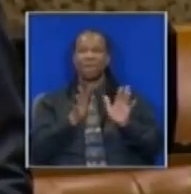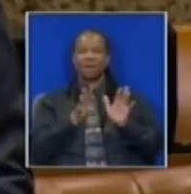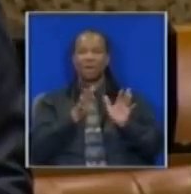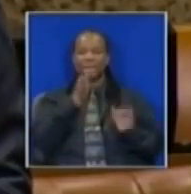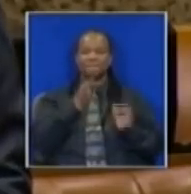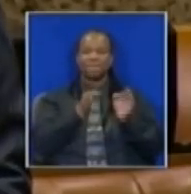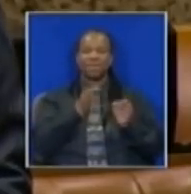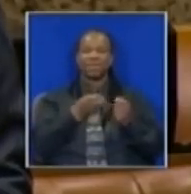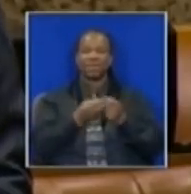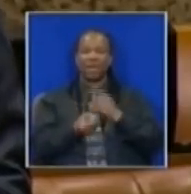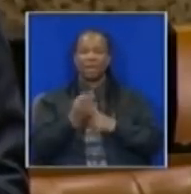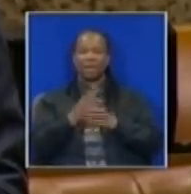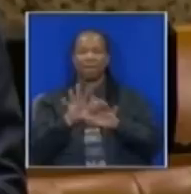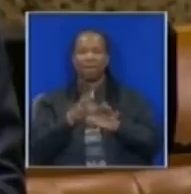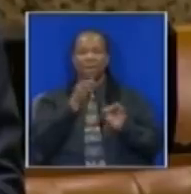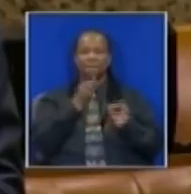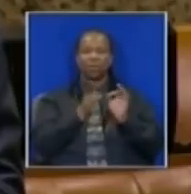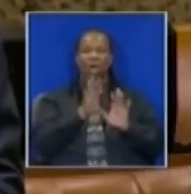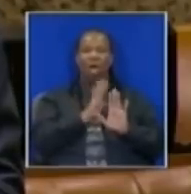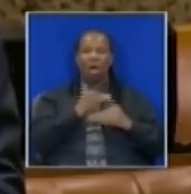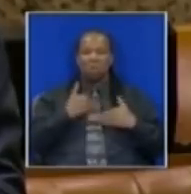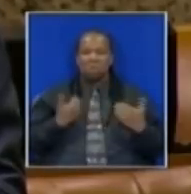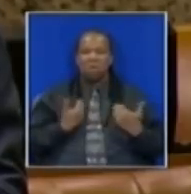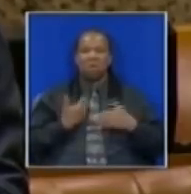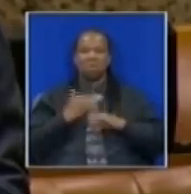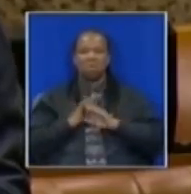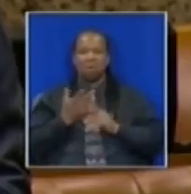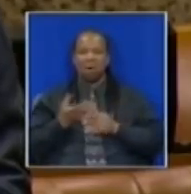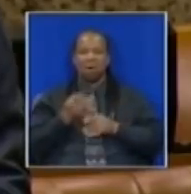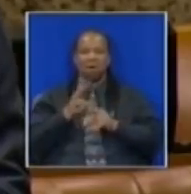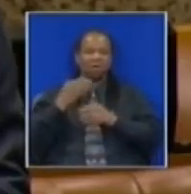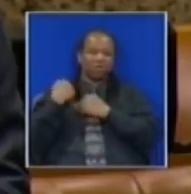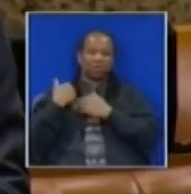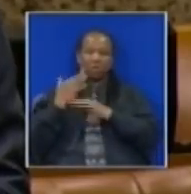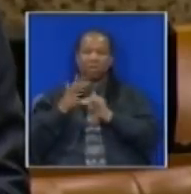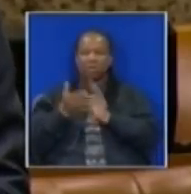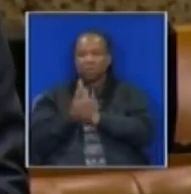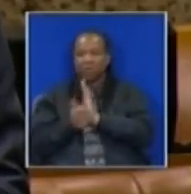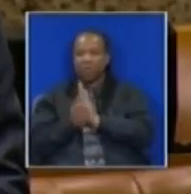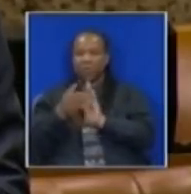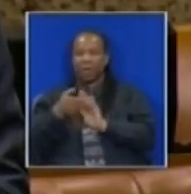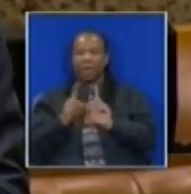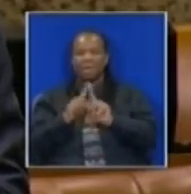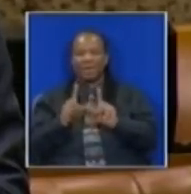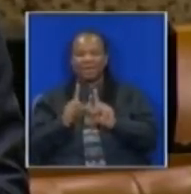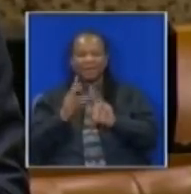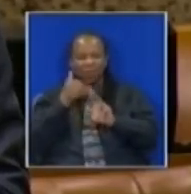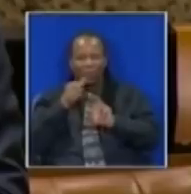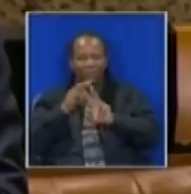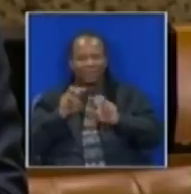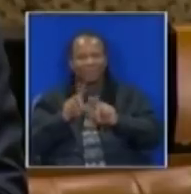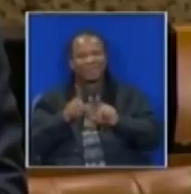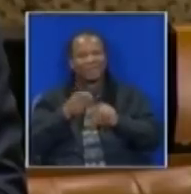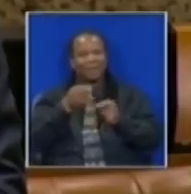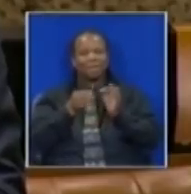being, you know, we're in contempt of the Constitution. We have heard and we heed the warnings of Judge Zondo. Mm. And I think